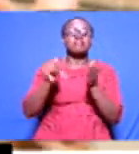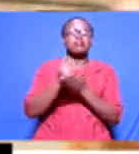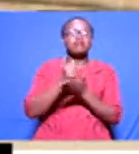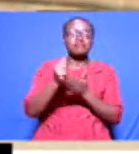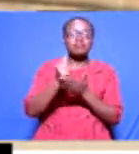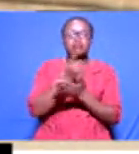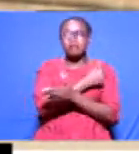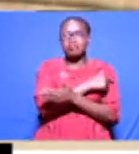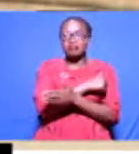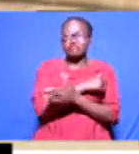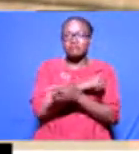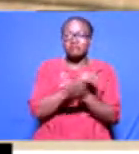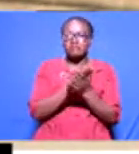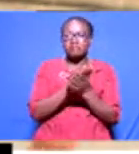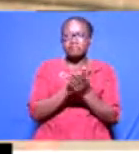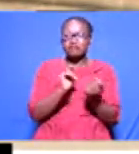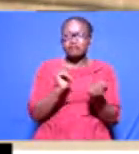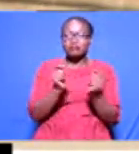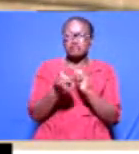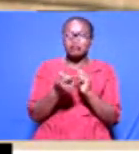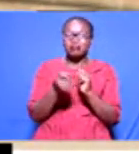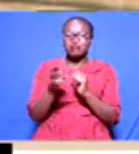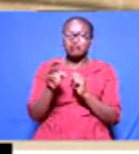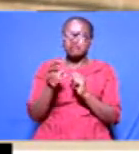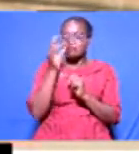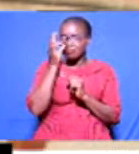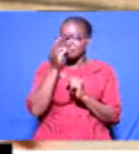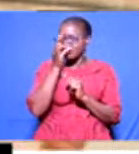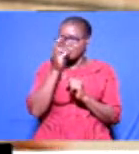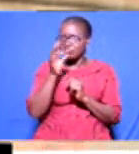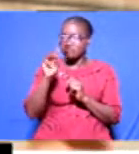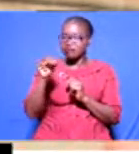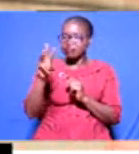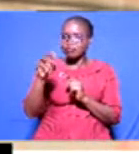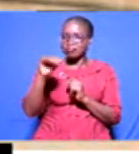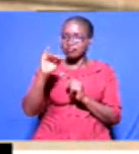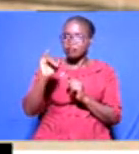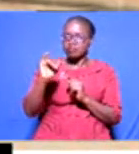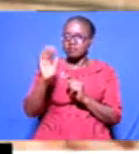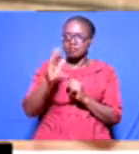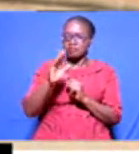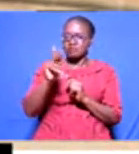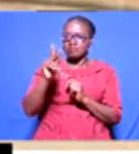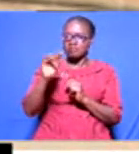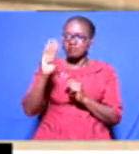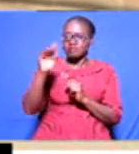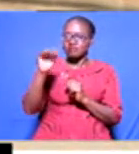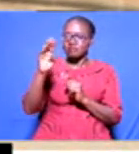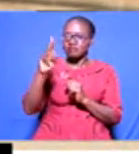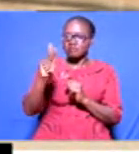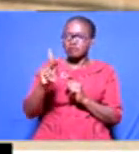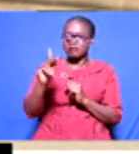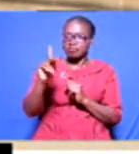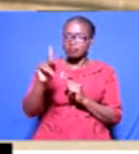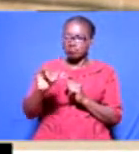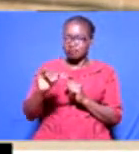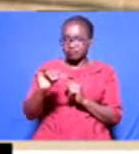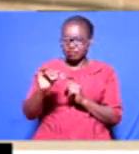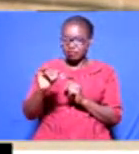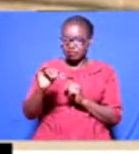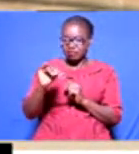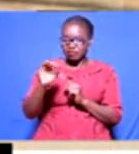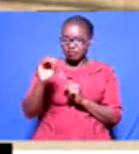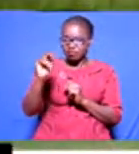now, it should be called Mwai Kibaki Othaya Tishing and Lefero Hospital in honor of our